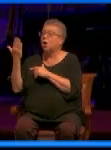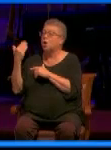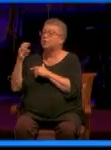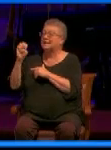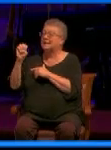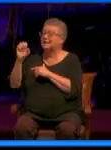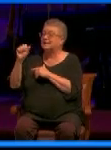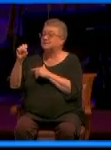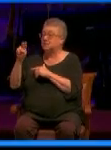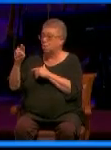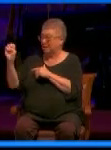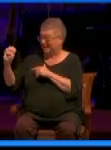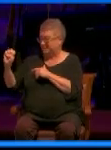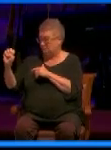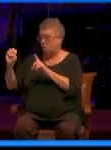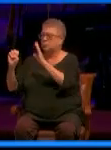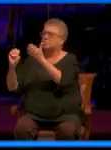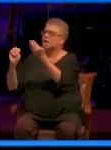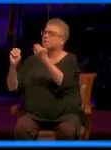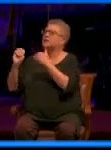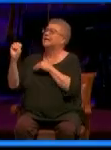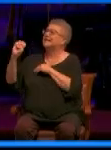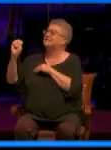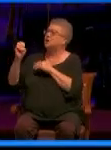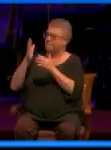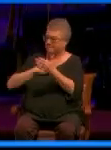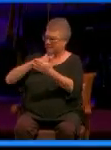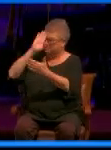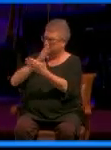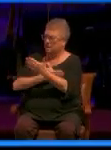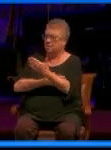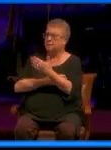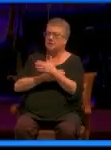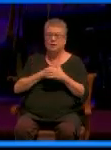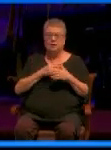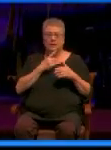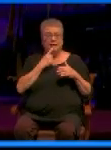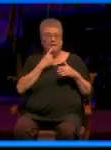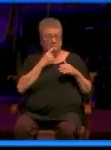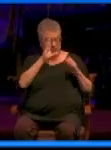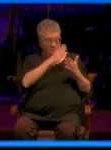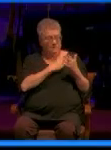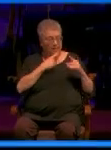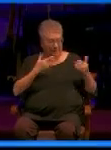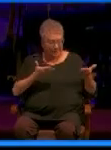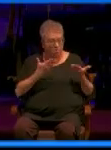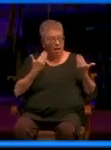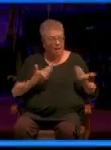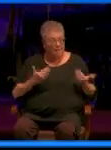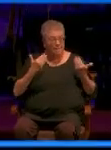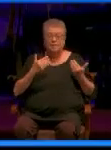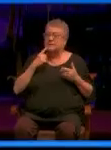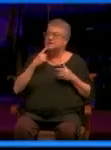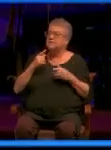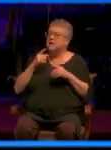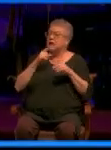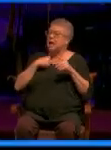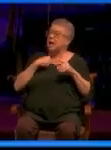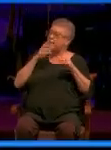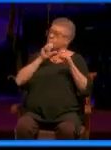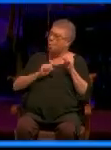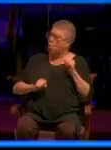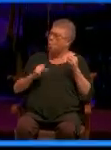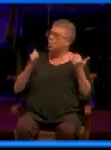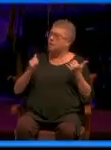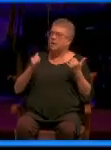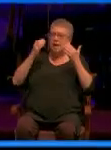older son, and said to him, "My son." And he answered, "Here I am." And he said, "Behold, I am old. I